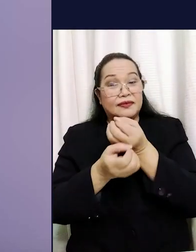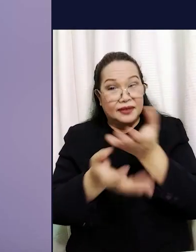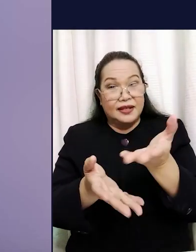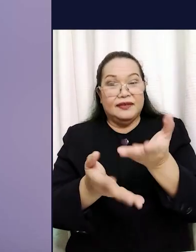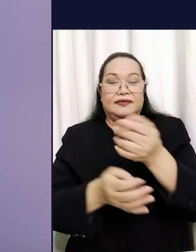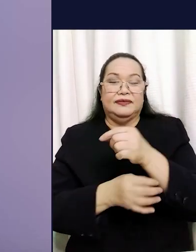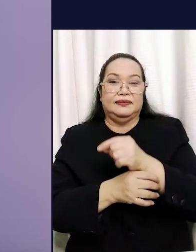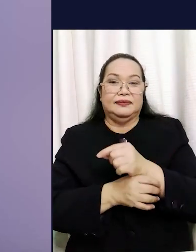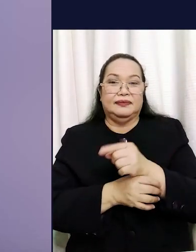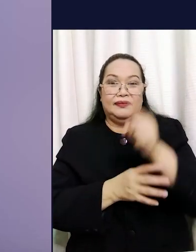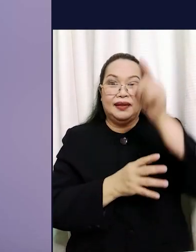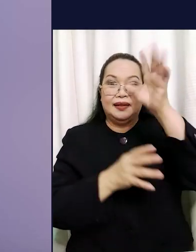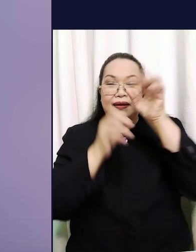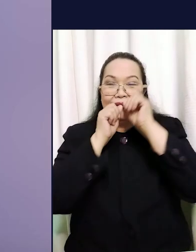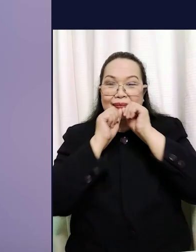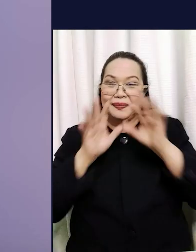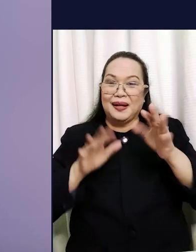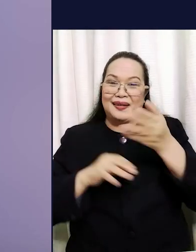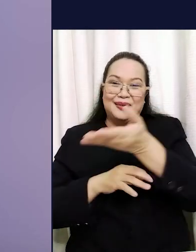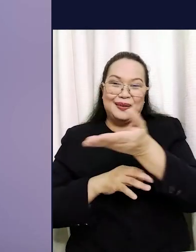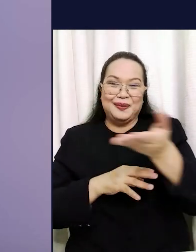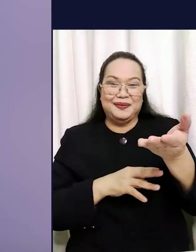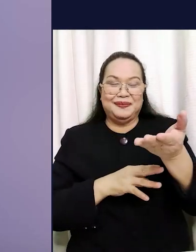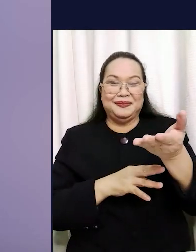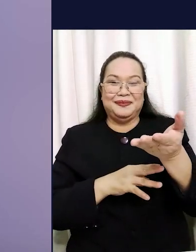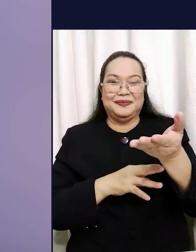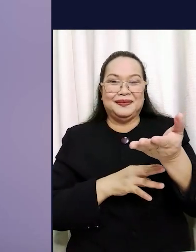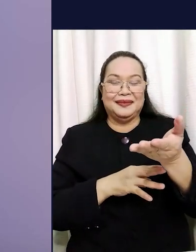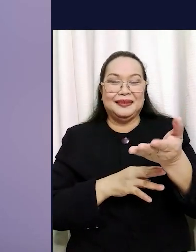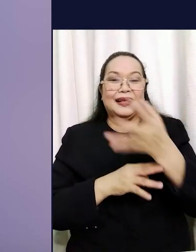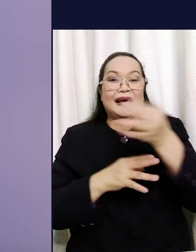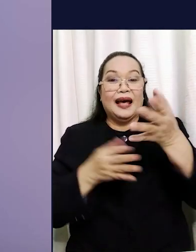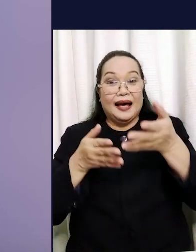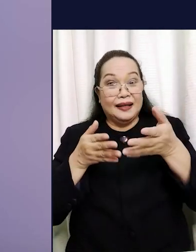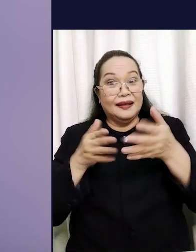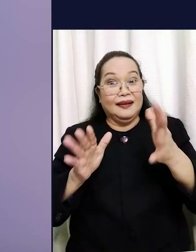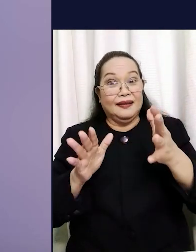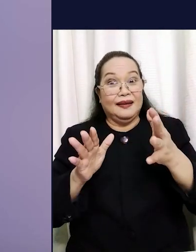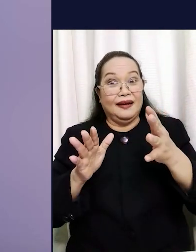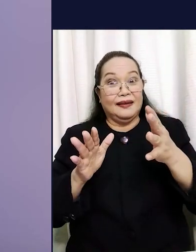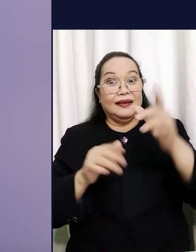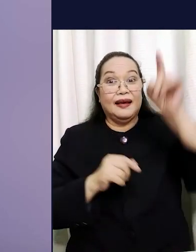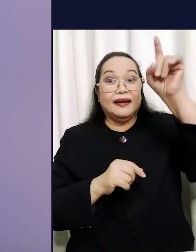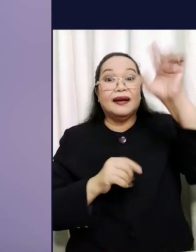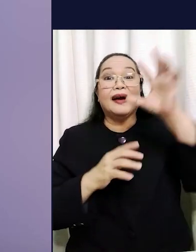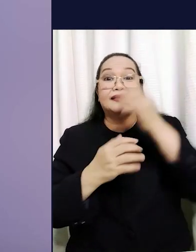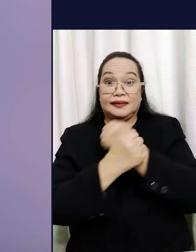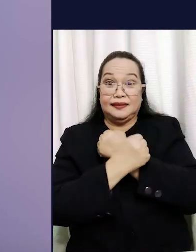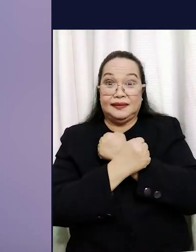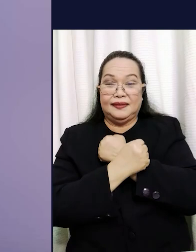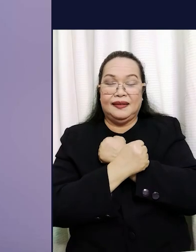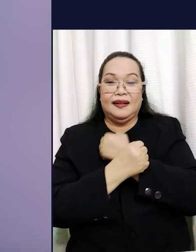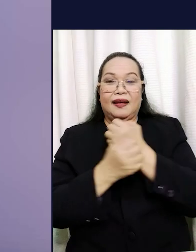Panginoon, and let this love emerge